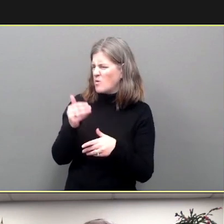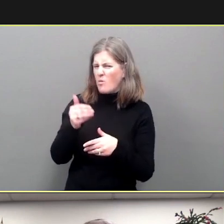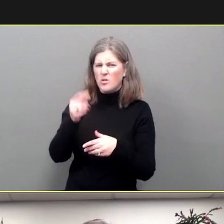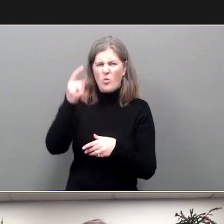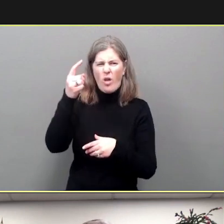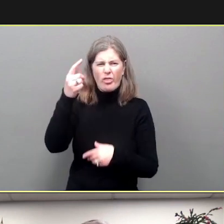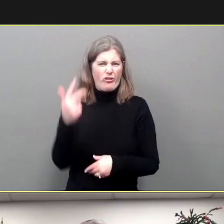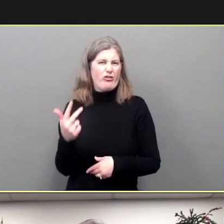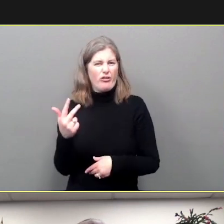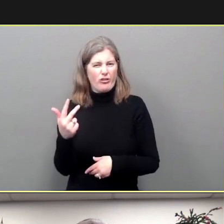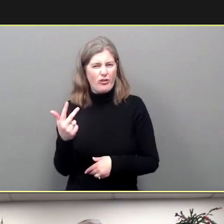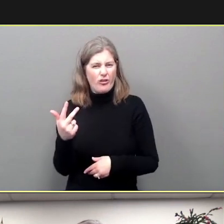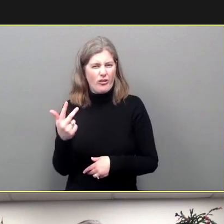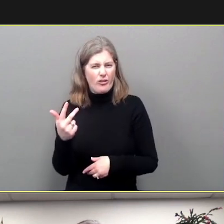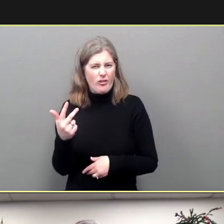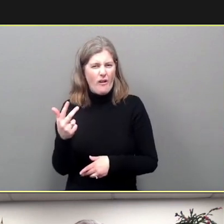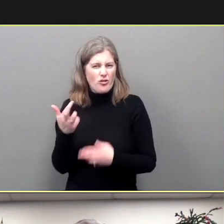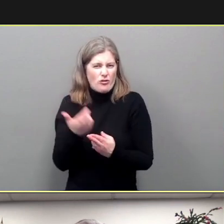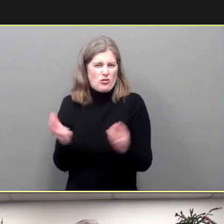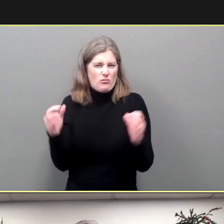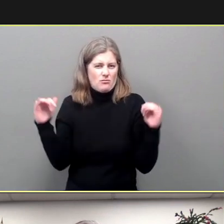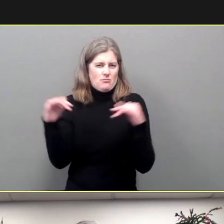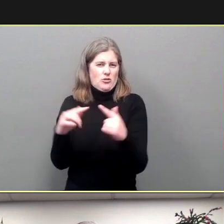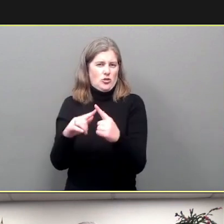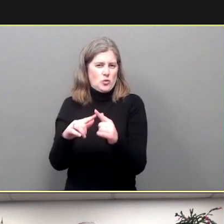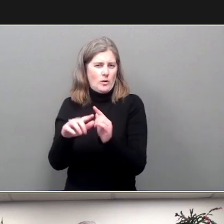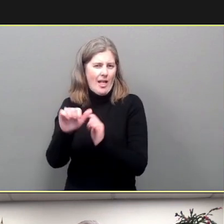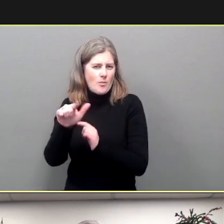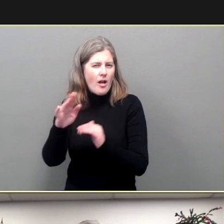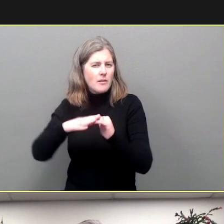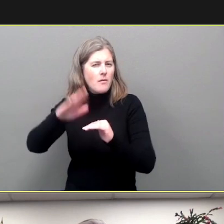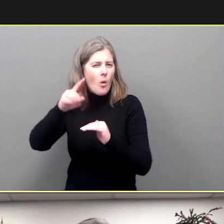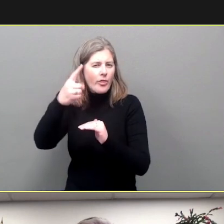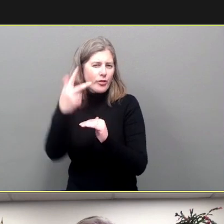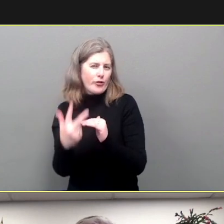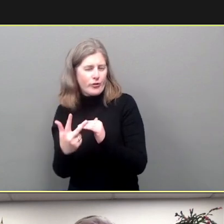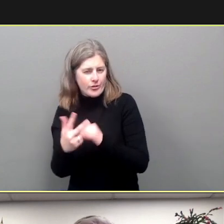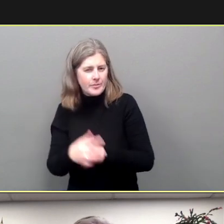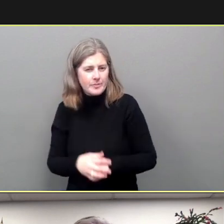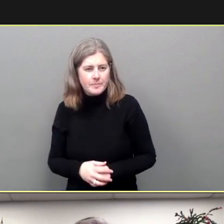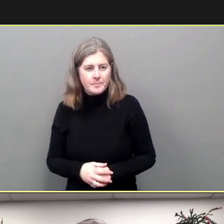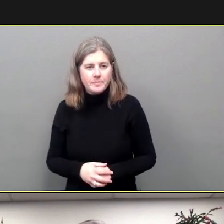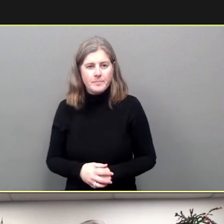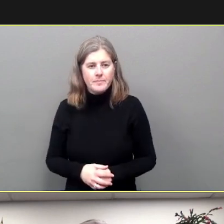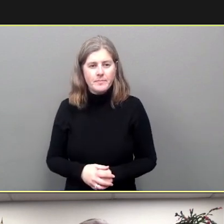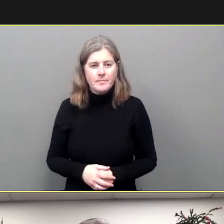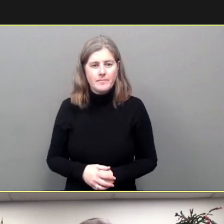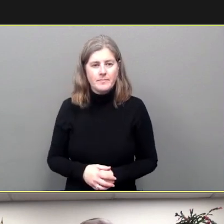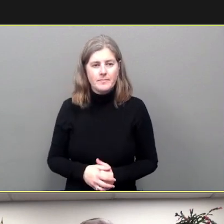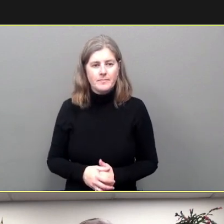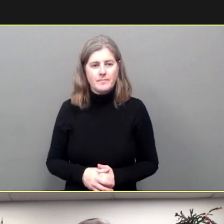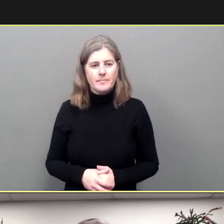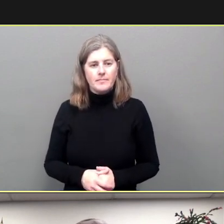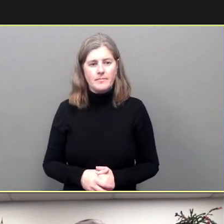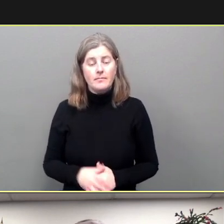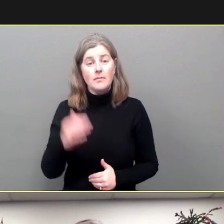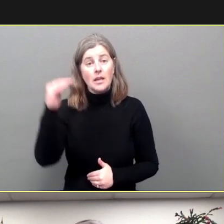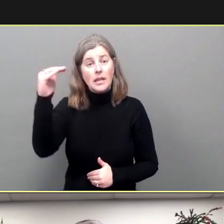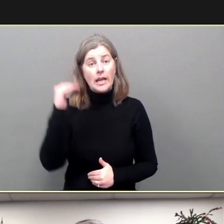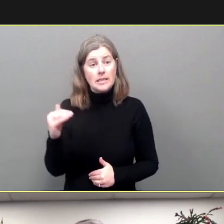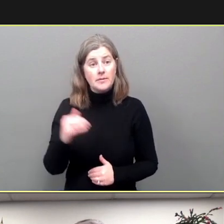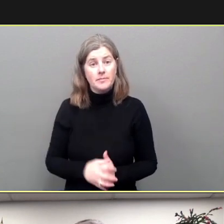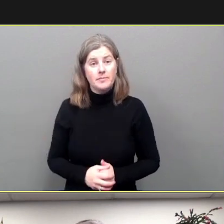third of the state resources, maybe a little over the third of the state resources we're providing. Next slide.